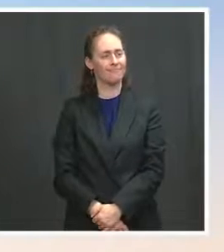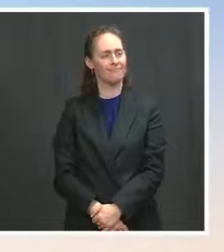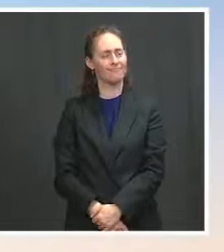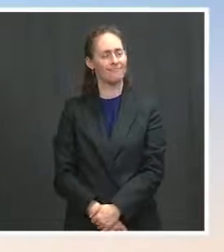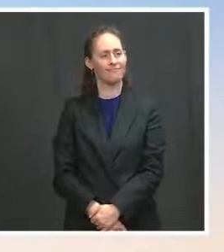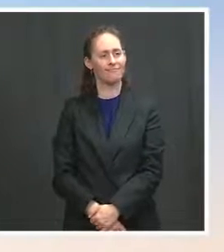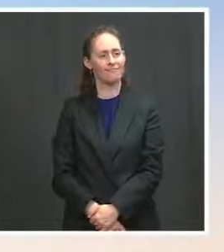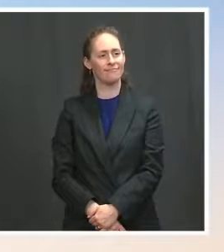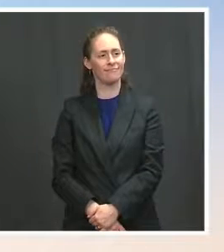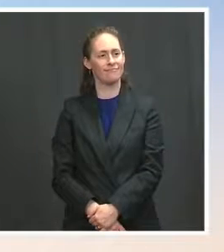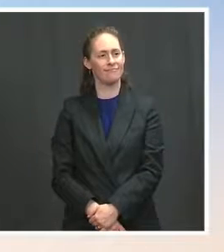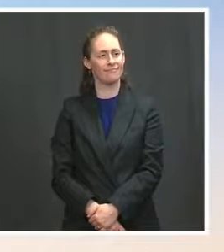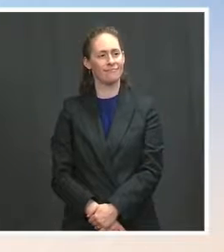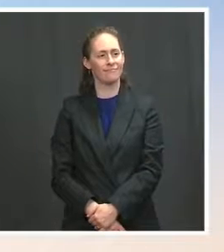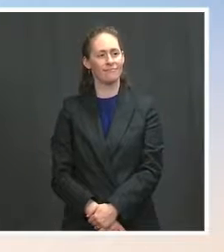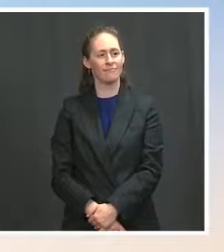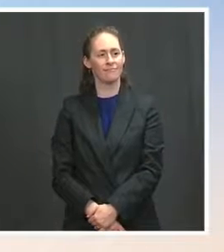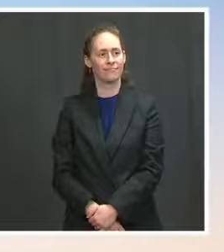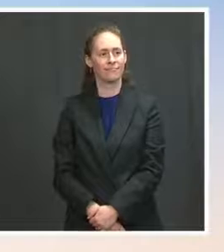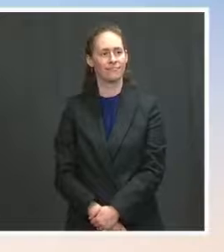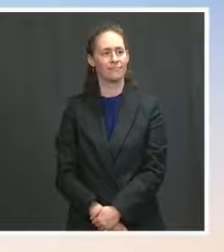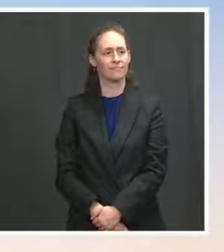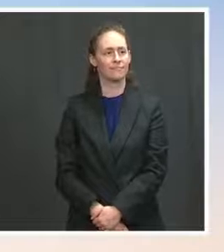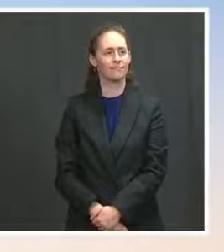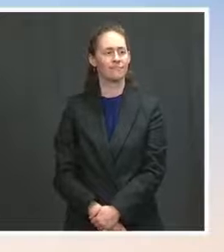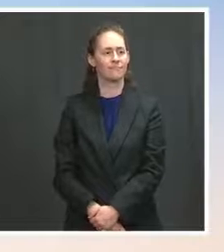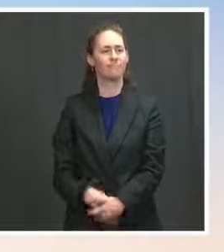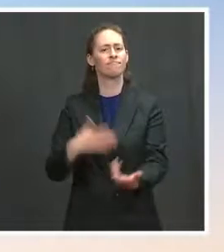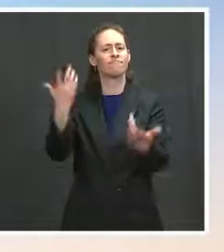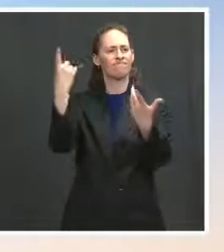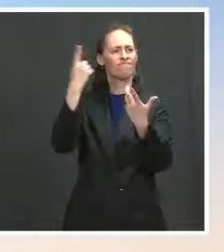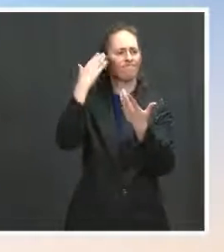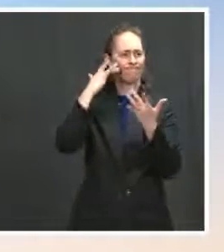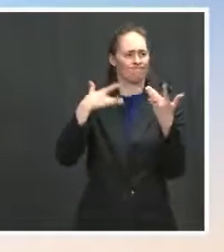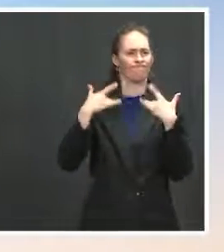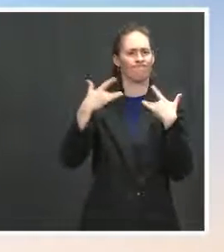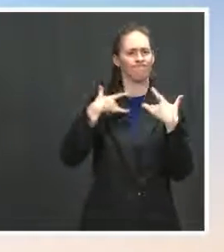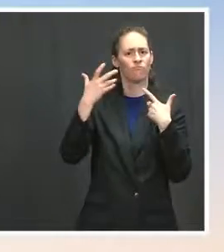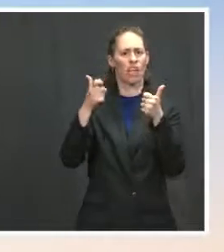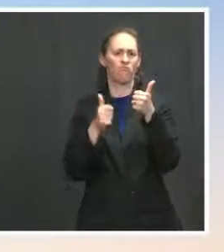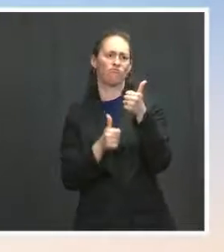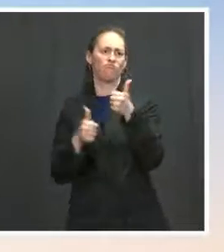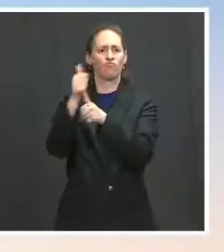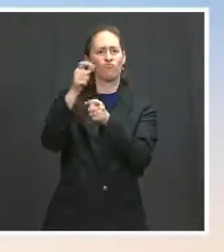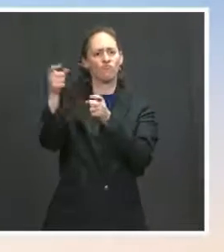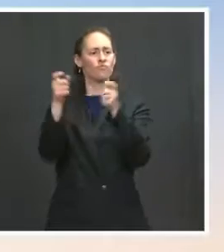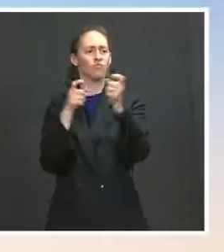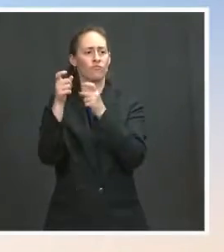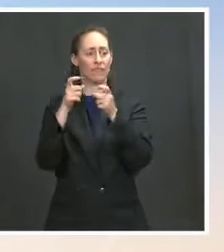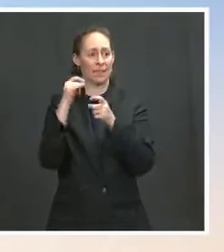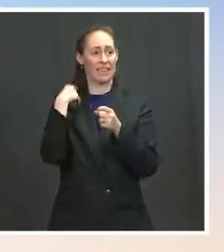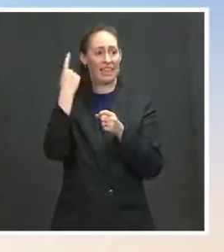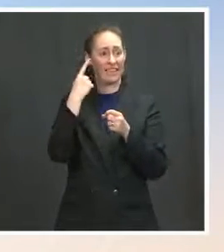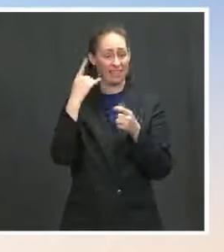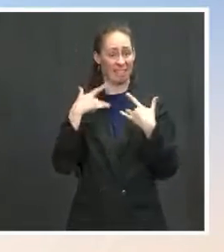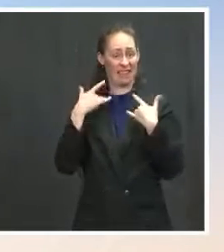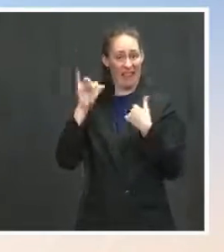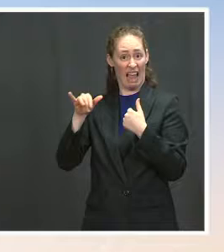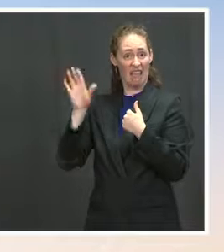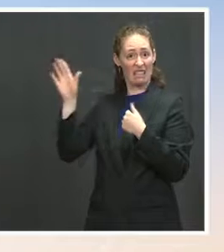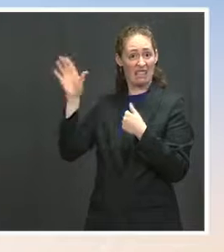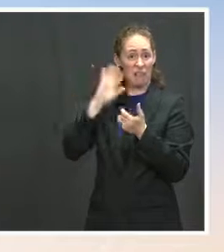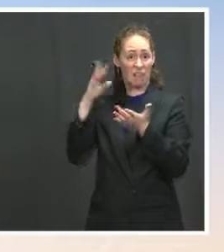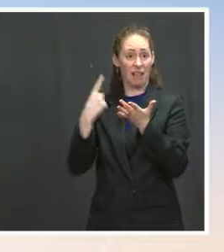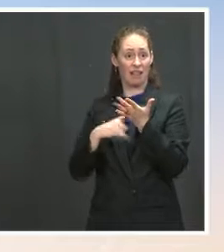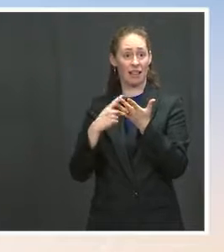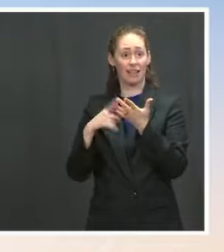over autocracy, is that maybe his guiding theme through that whole week? Stay tuned.